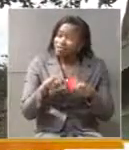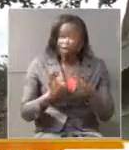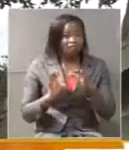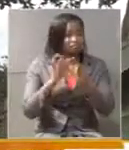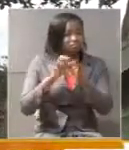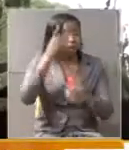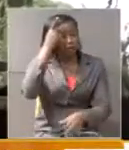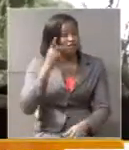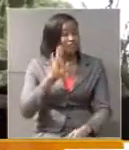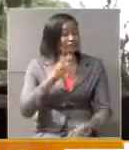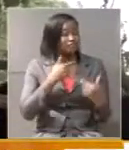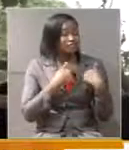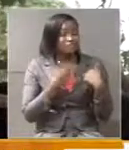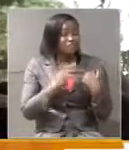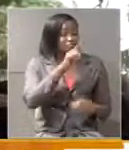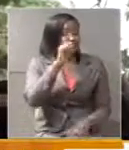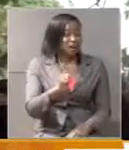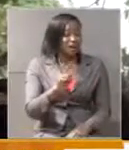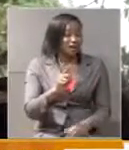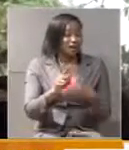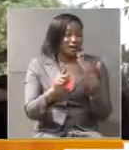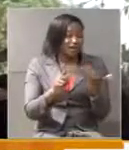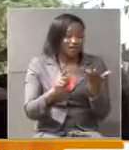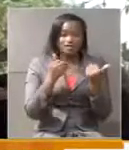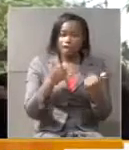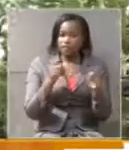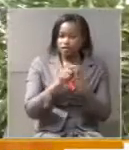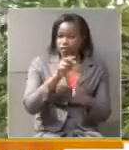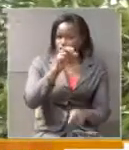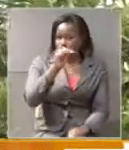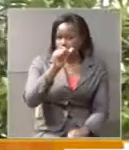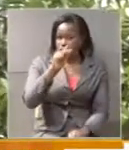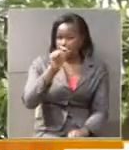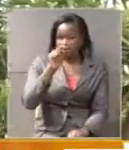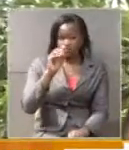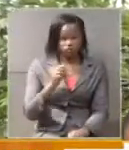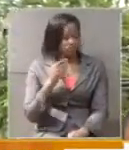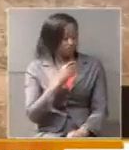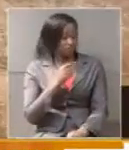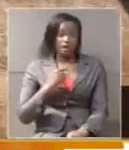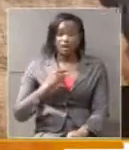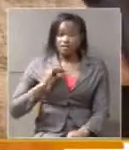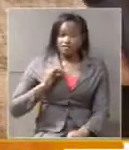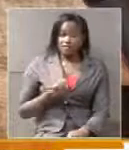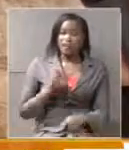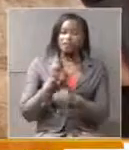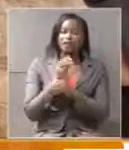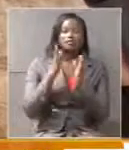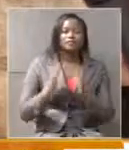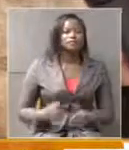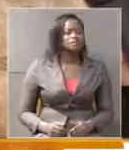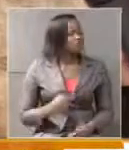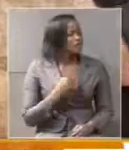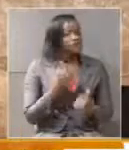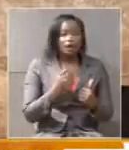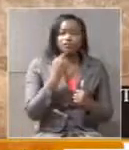by parents? We put this question to Annette Nakato, a local female counselor. Wakubanta abaza ili na abavako